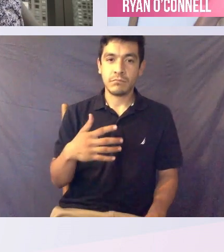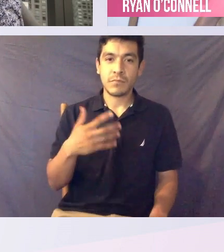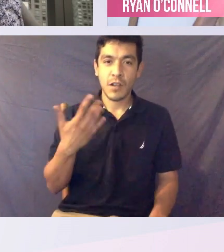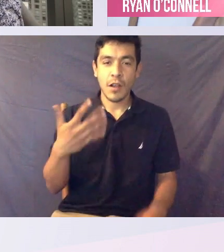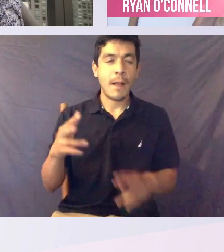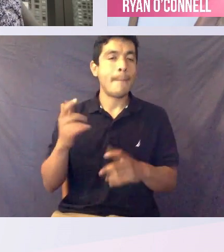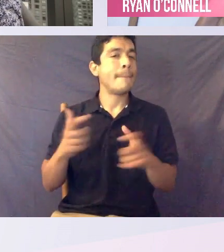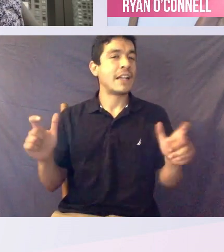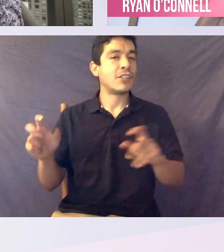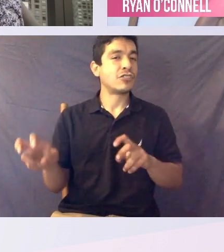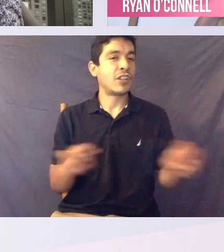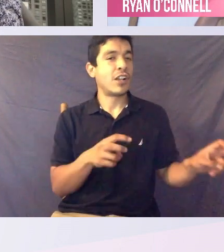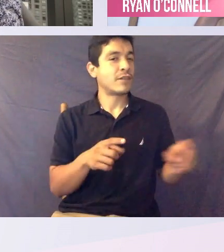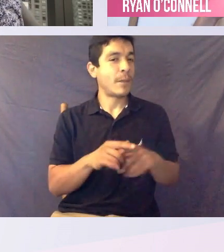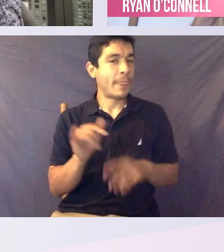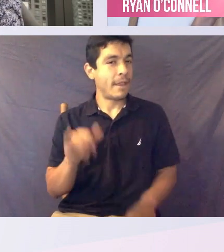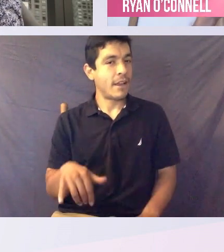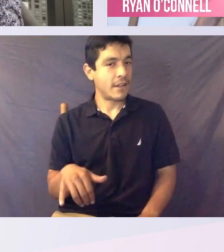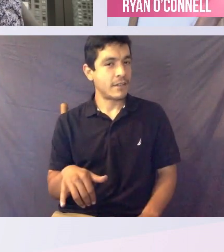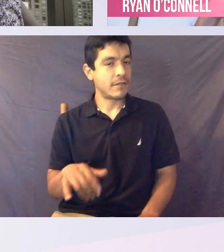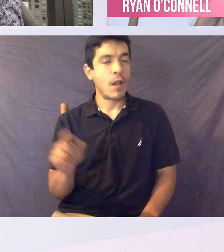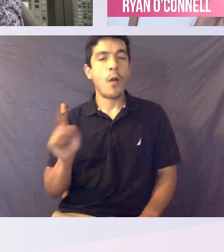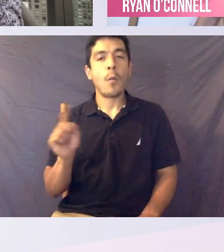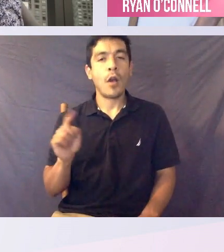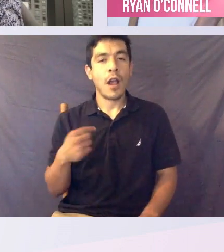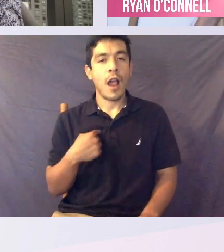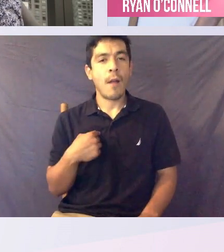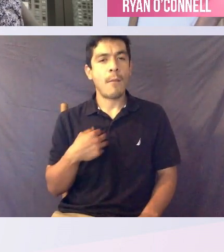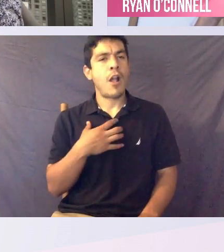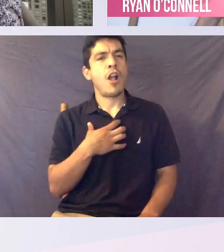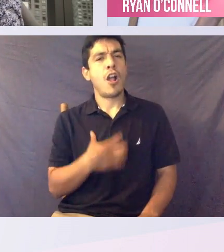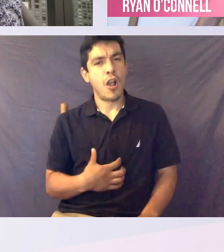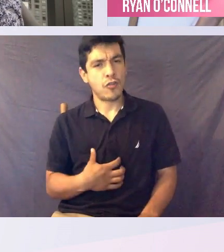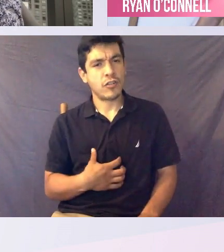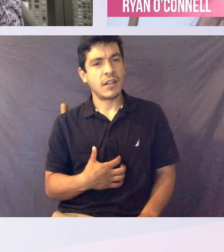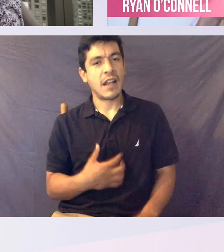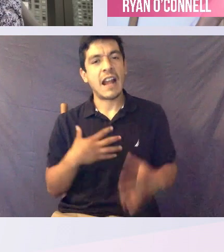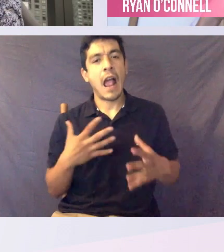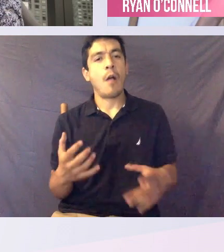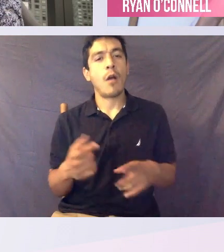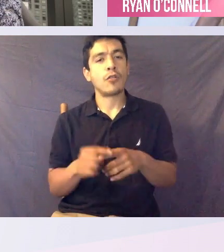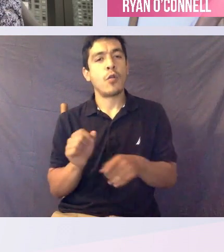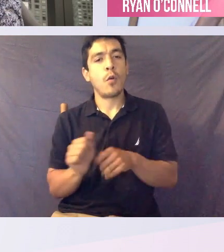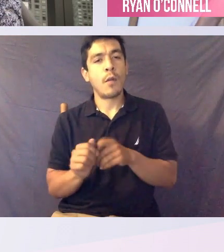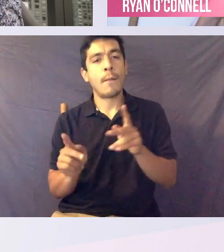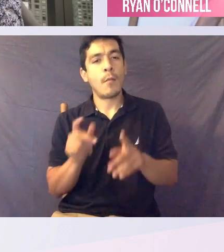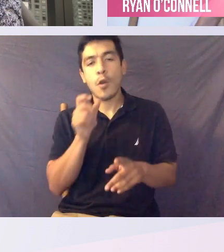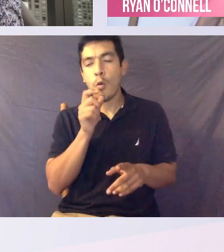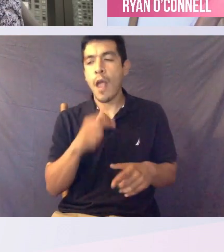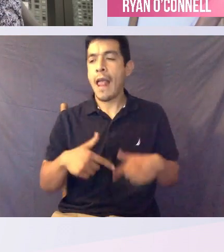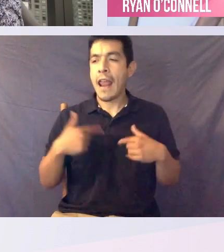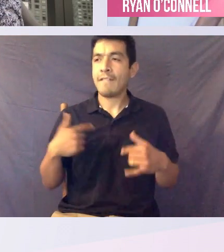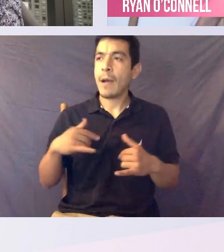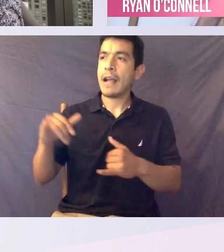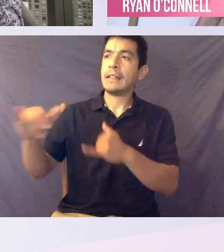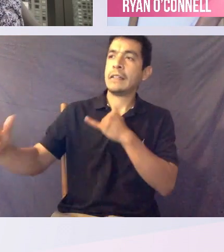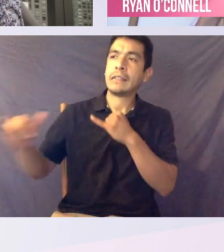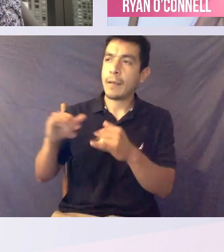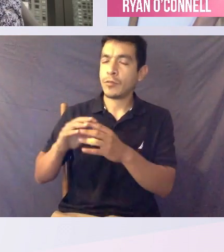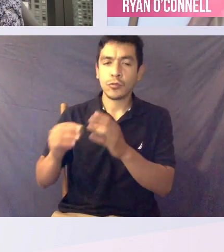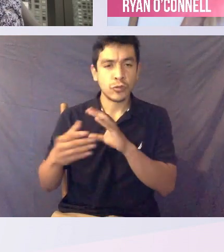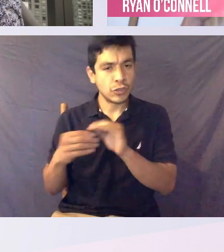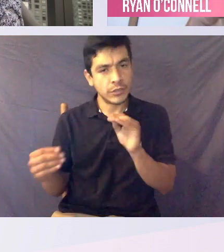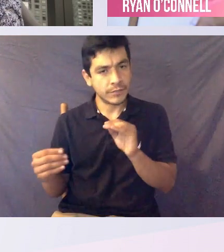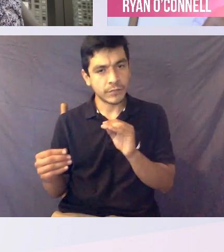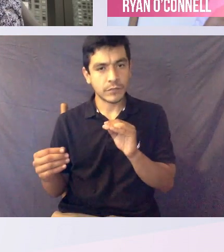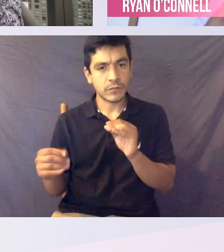that. Whereas I'm hungry and desperate to work with people who have lived my same narrative in life, so